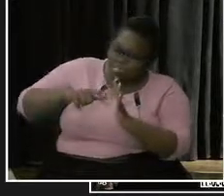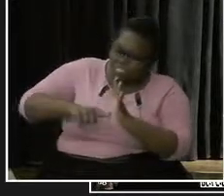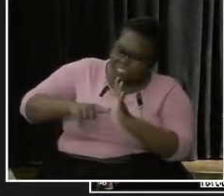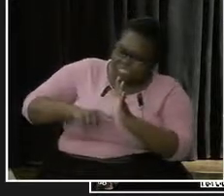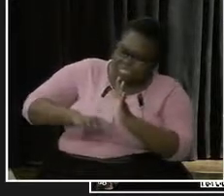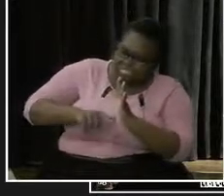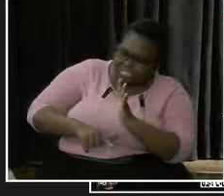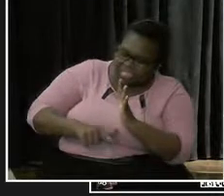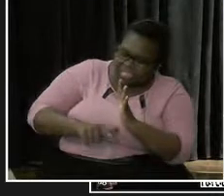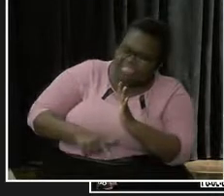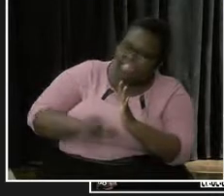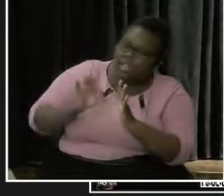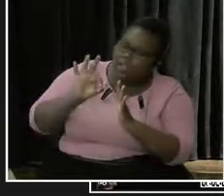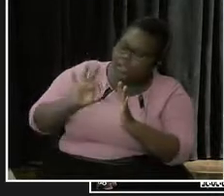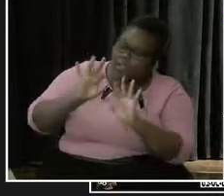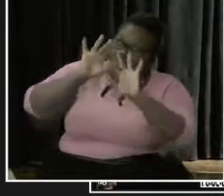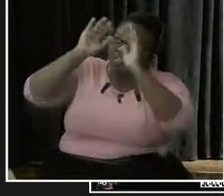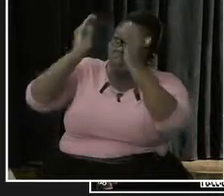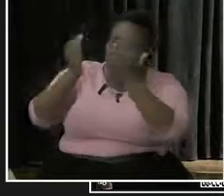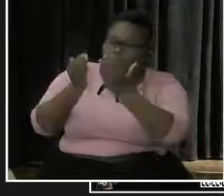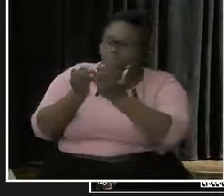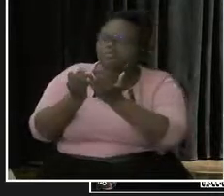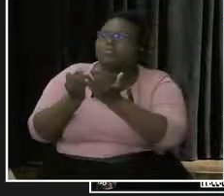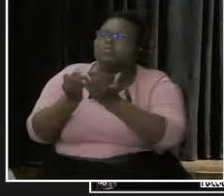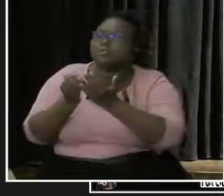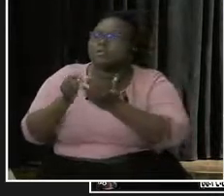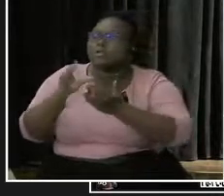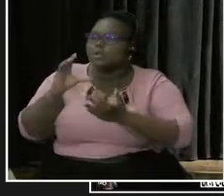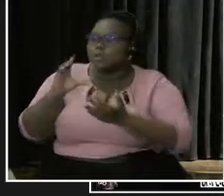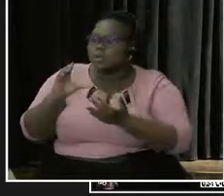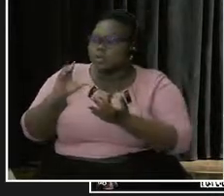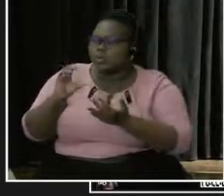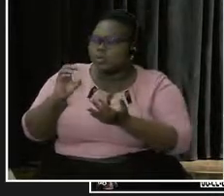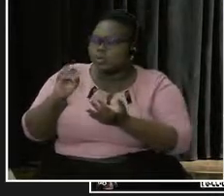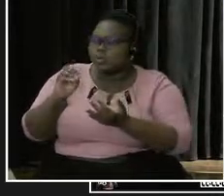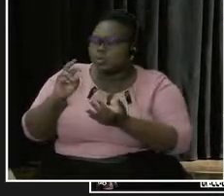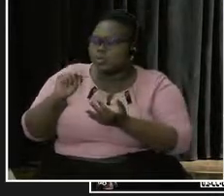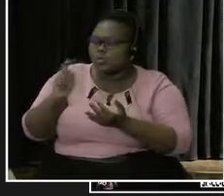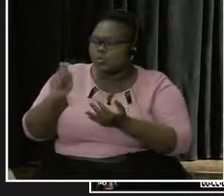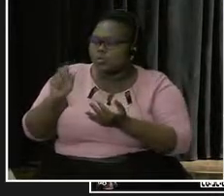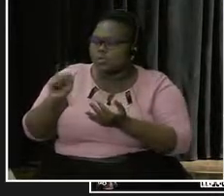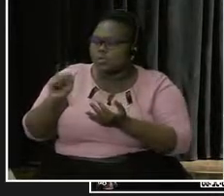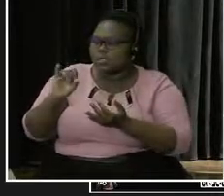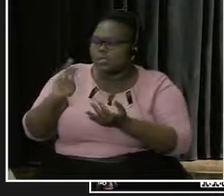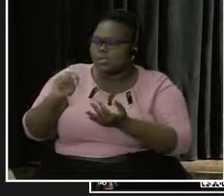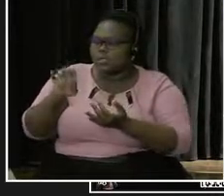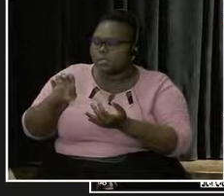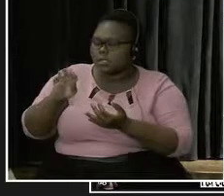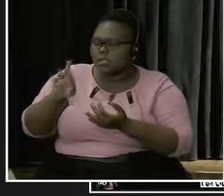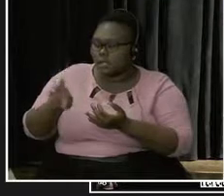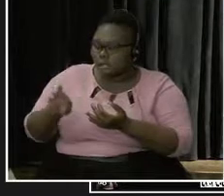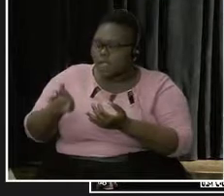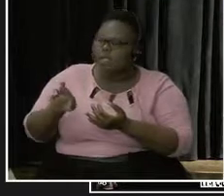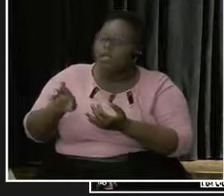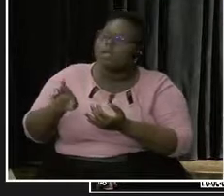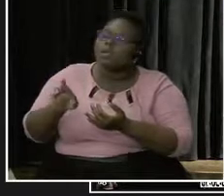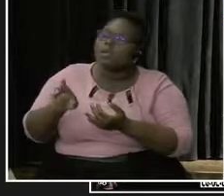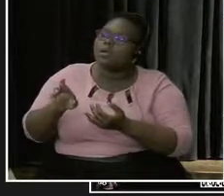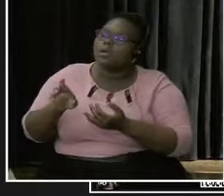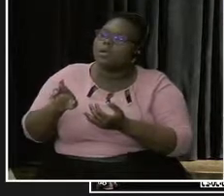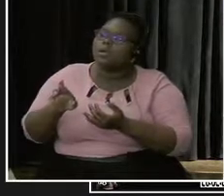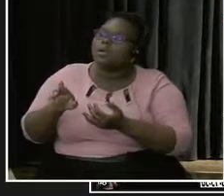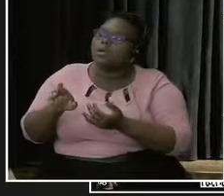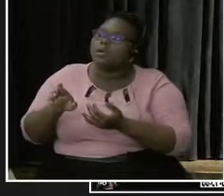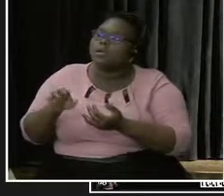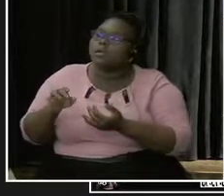351 container handling facilities, we object to this outcome, and their ongoing engagement